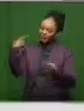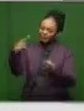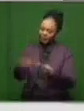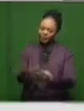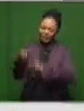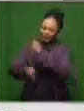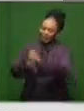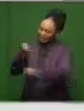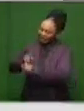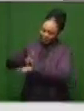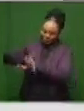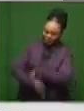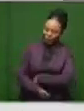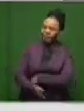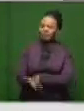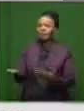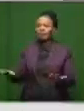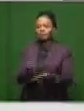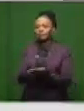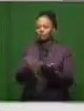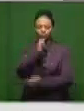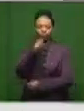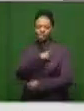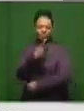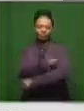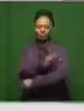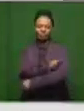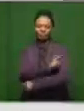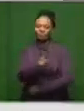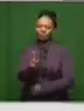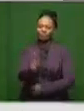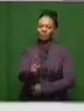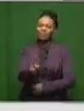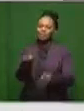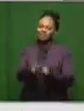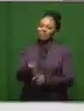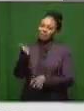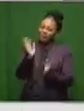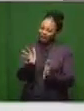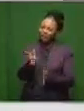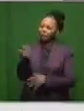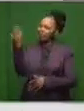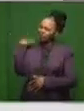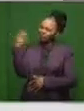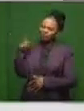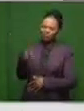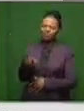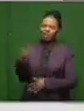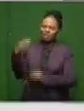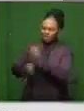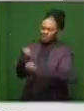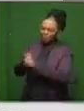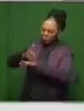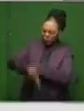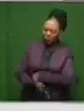many decades and even with the vaccines that we have been using for many decades they are still you know lack of confidence